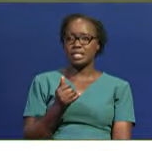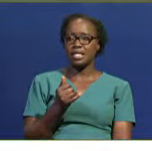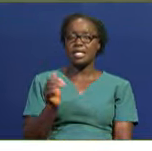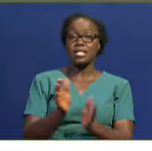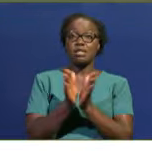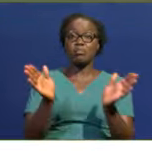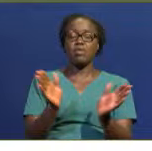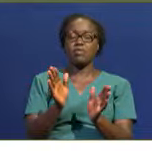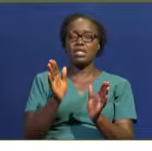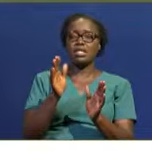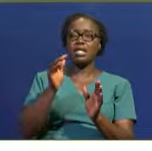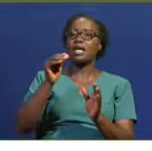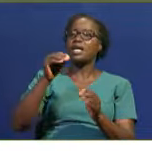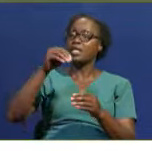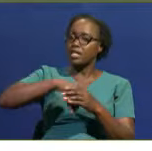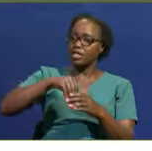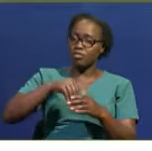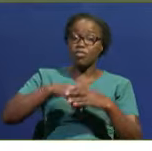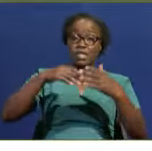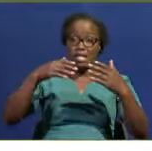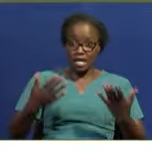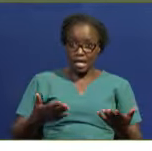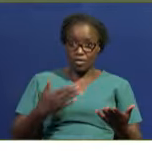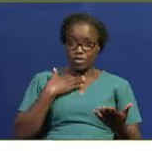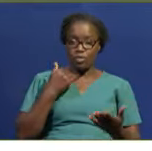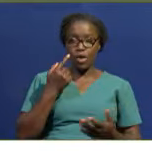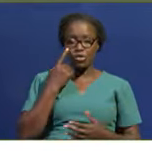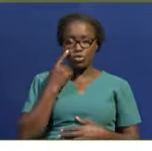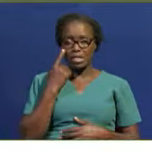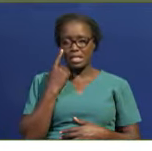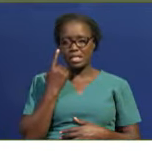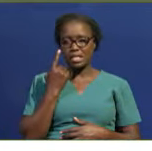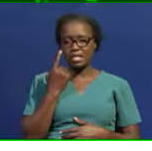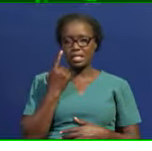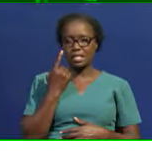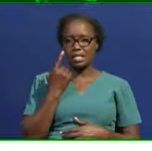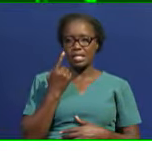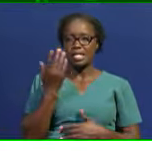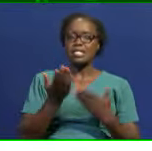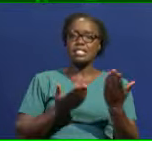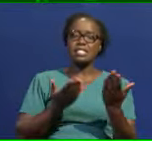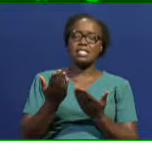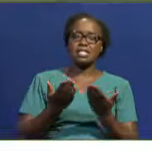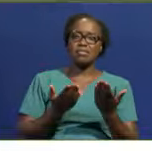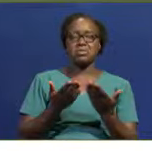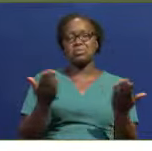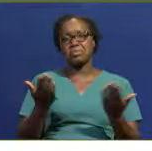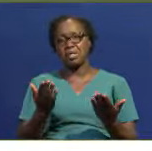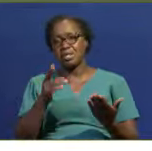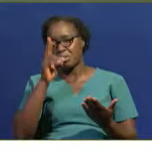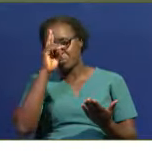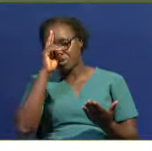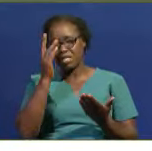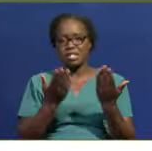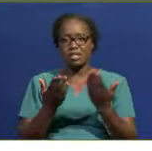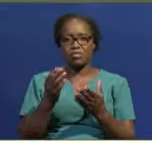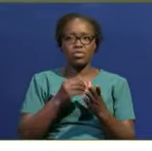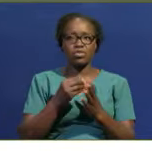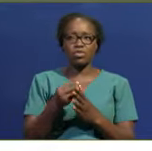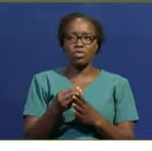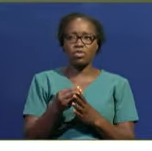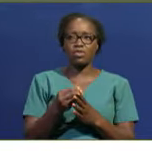the public be involved in how they want to see services, whether it's police service